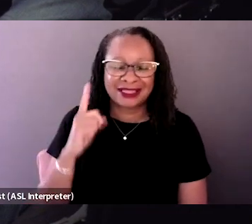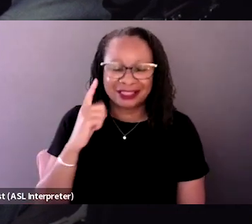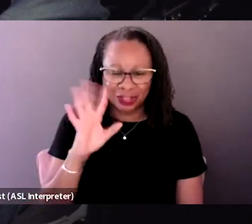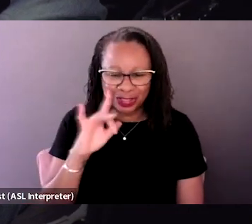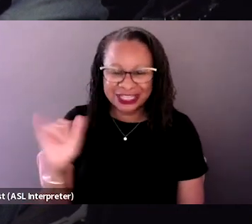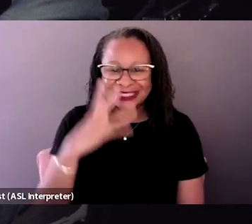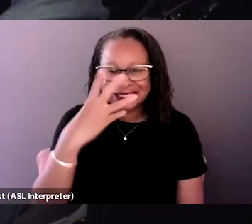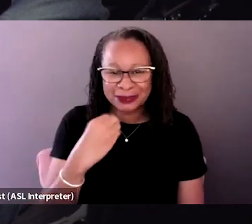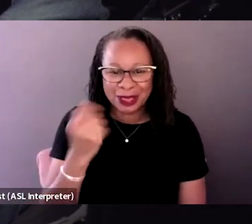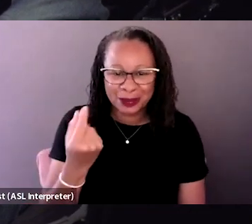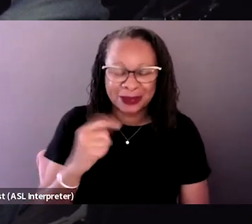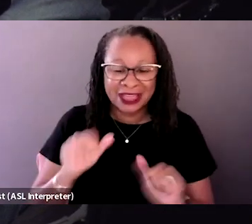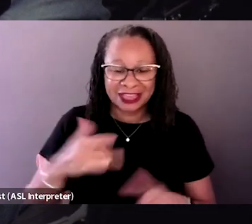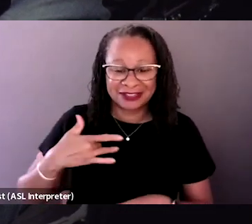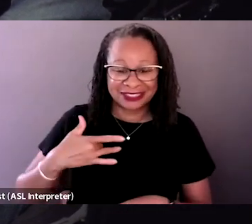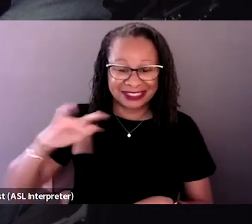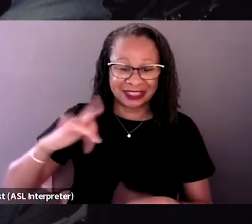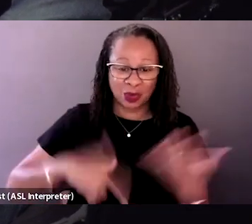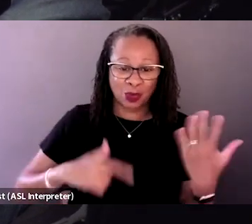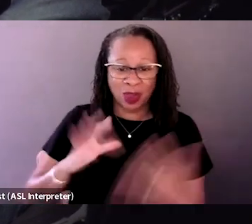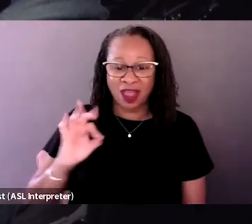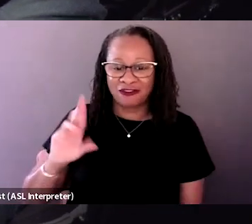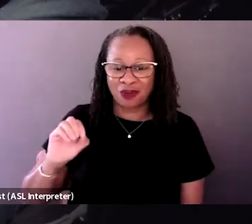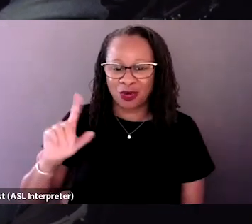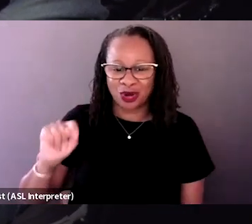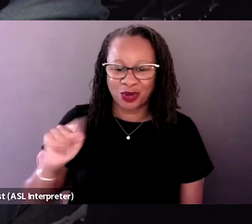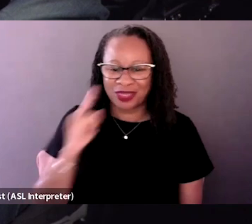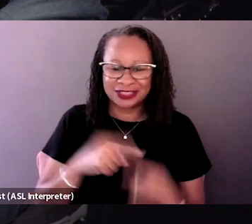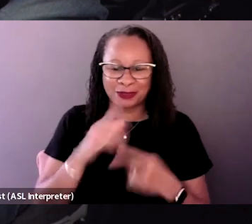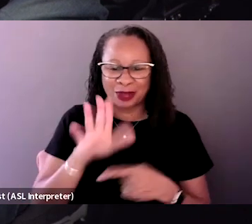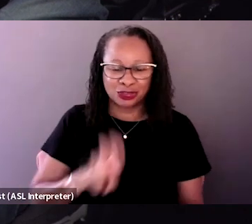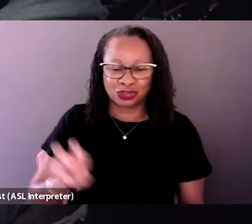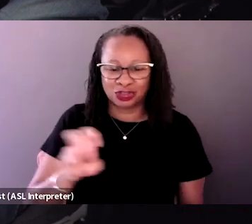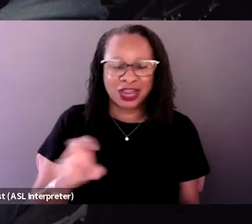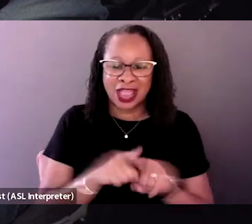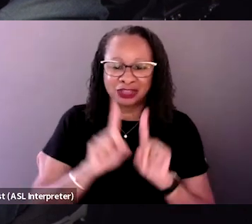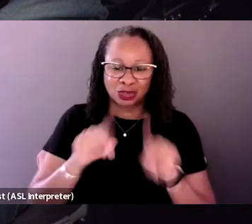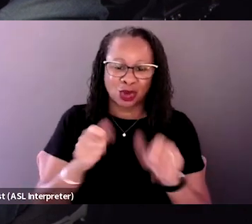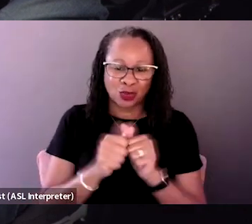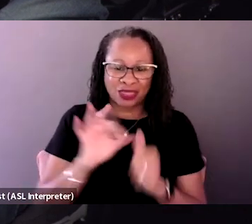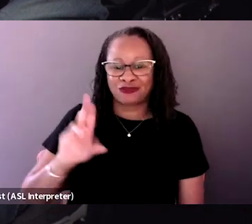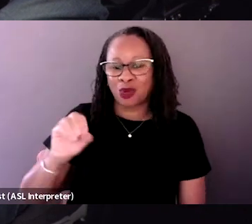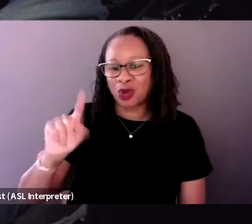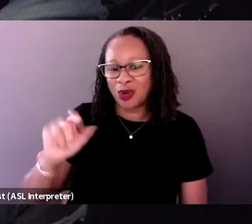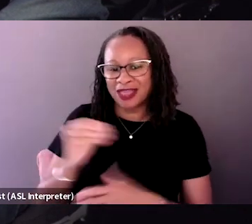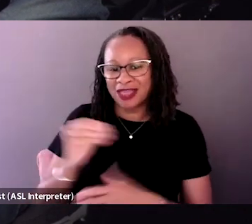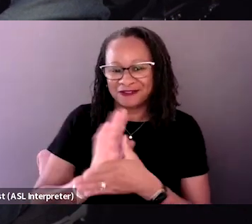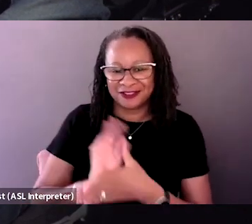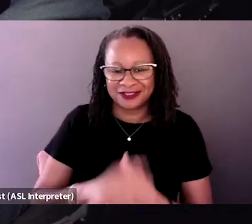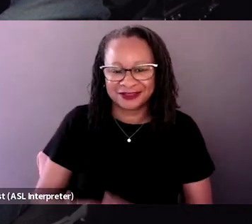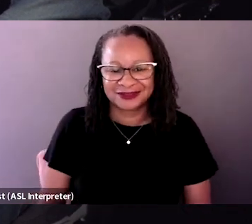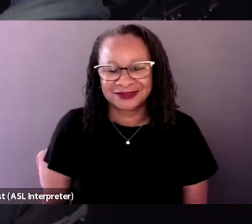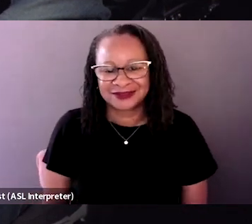bit, maybe. Can you give us a sense of what Frodo thinks of this journey that you've been taking, going around with Frodo in the